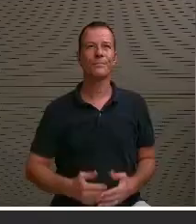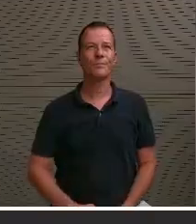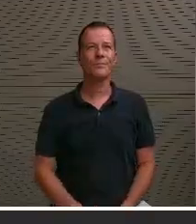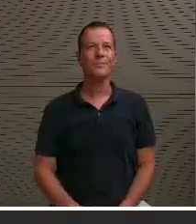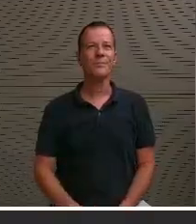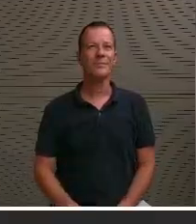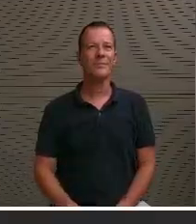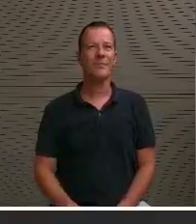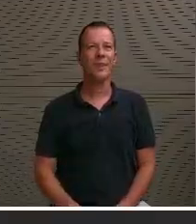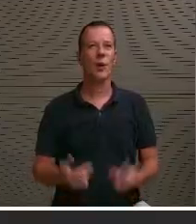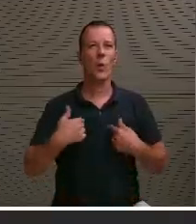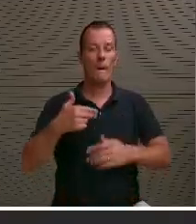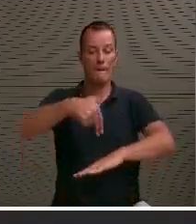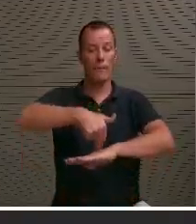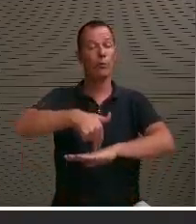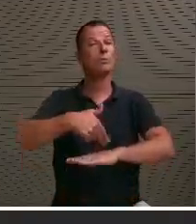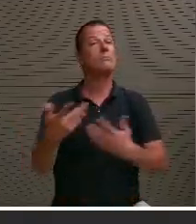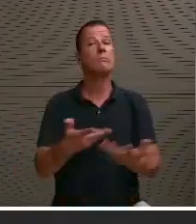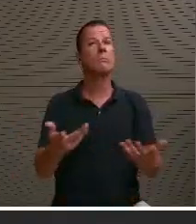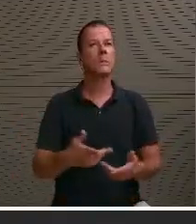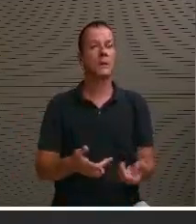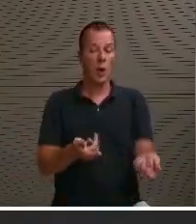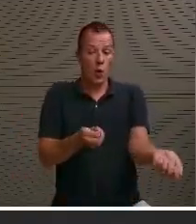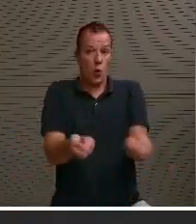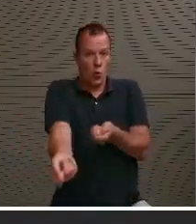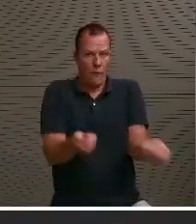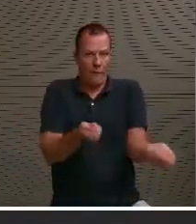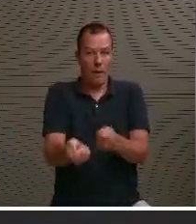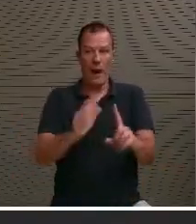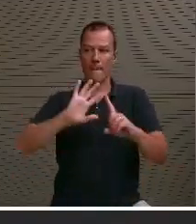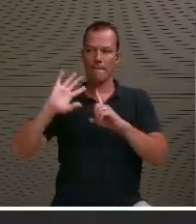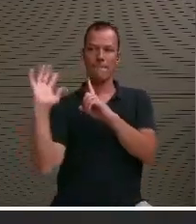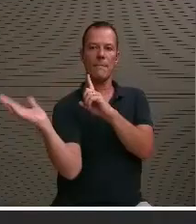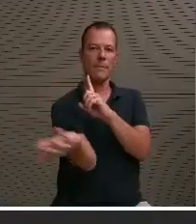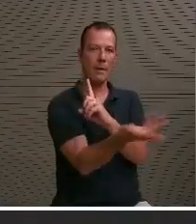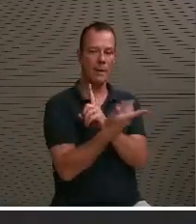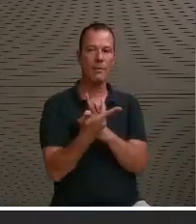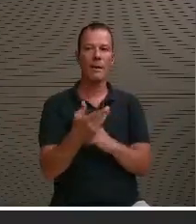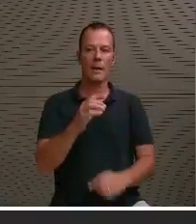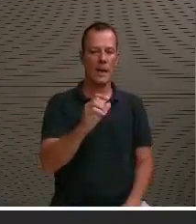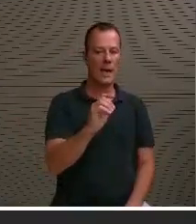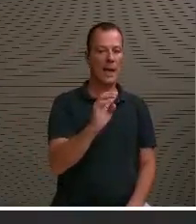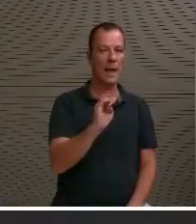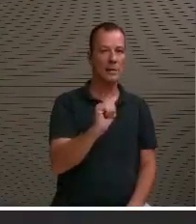of environment, social and governance, the chief of ESG. And